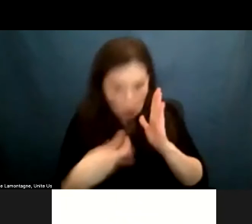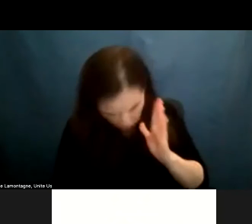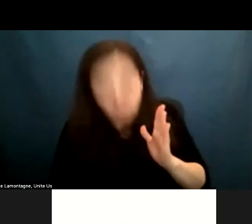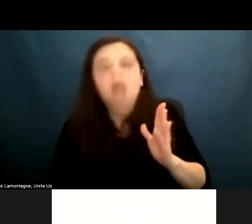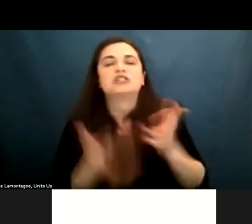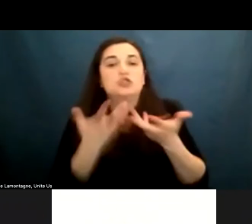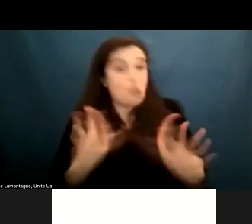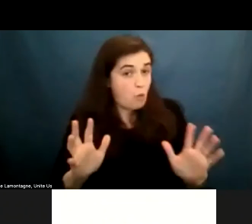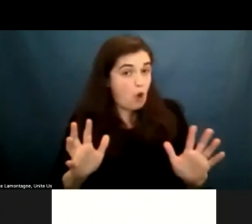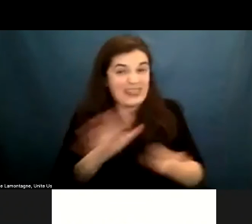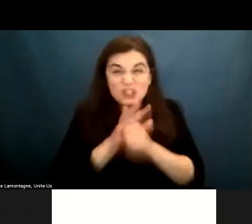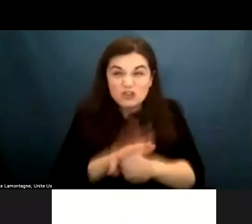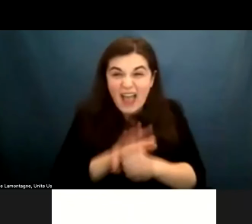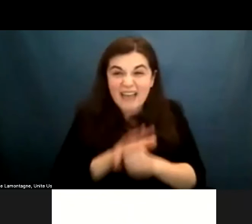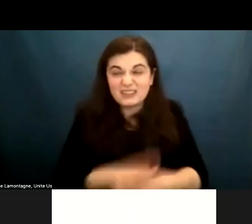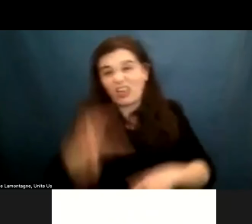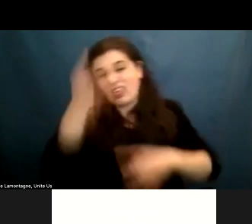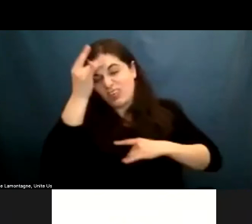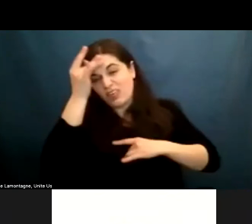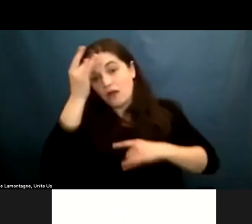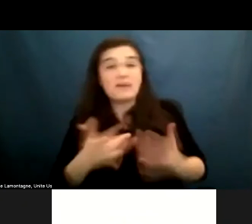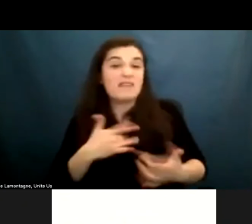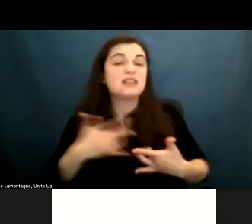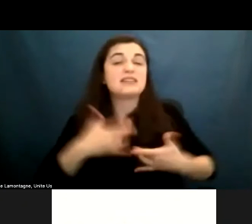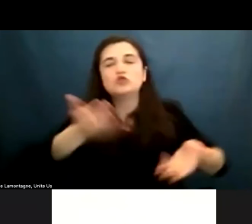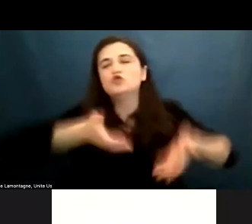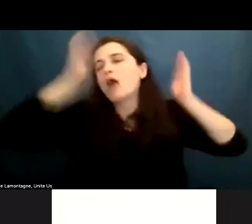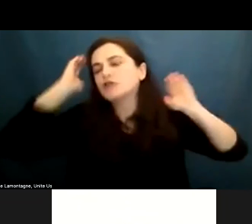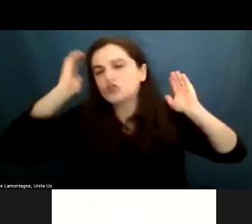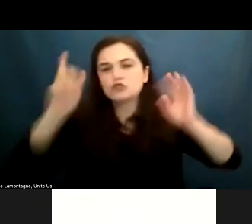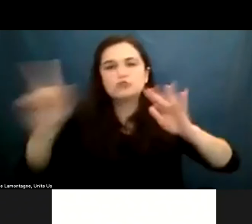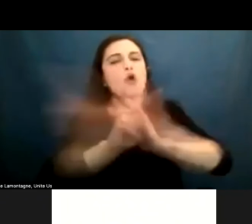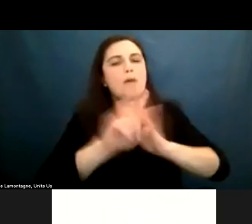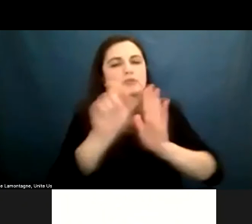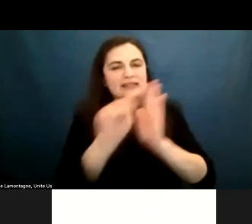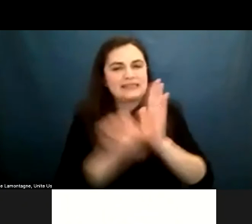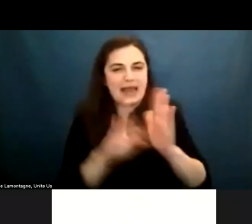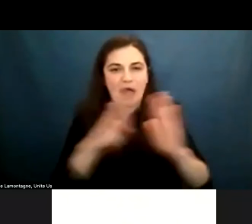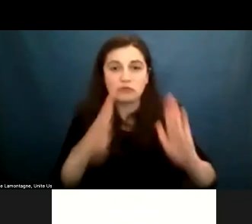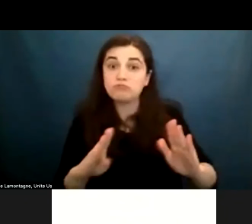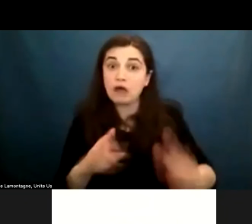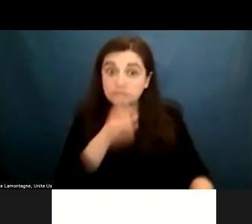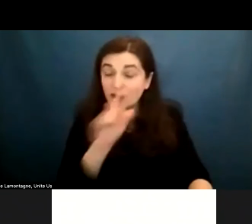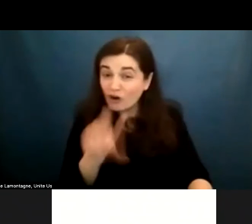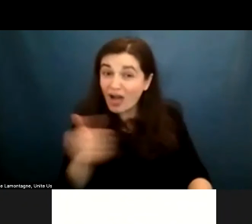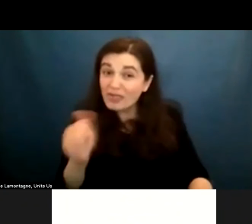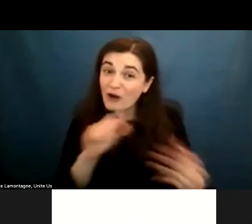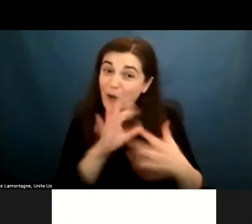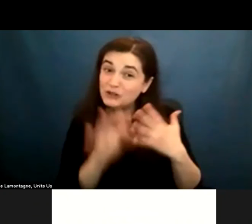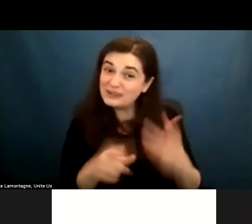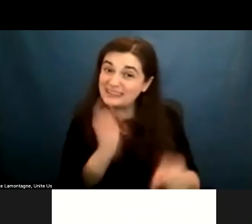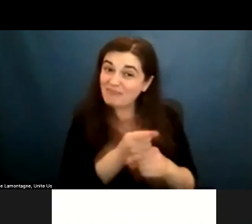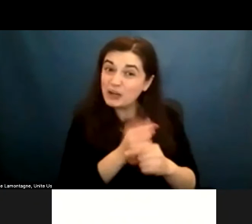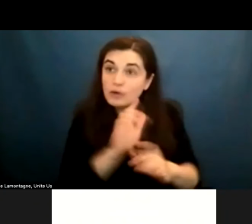that stress. Maybe it feels like too much to show up to the state house, but there are other ways. Like you can reach out to your legislator, you can